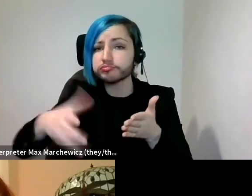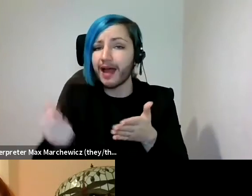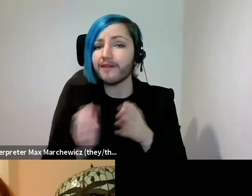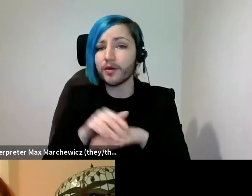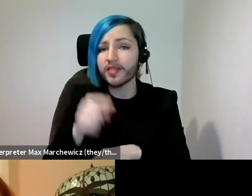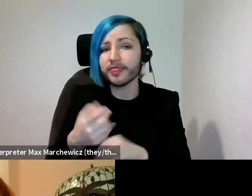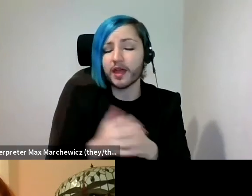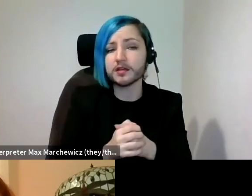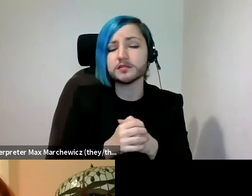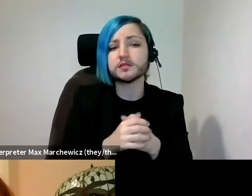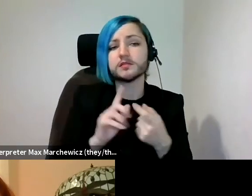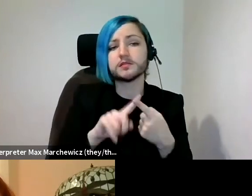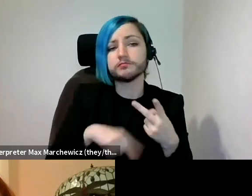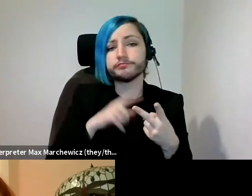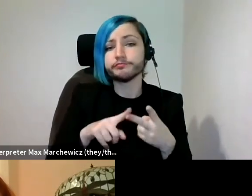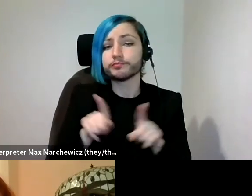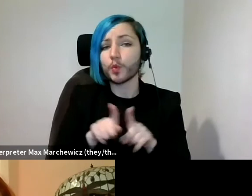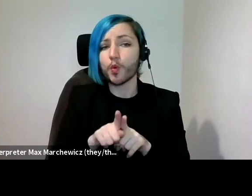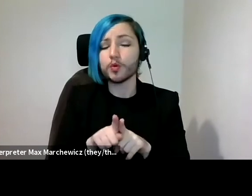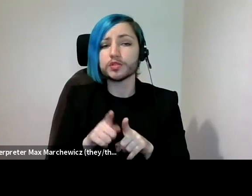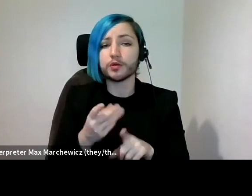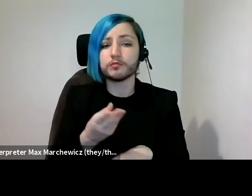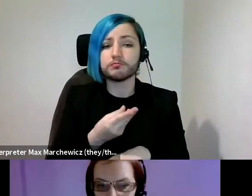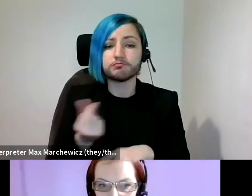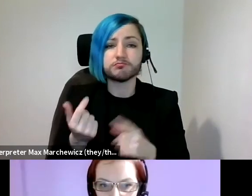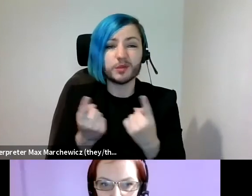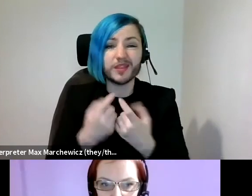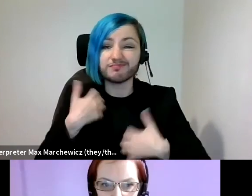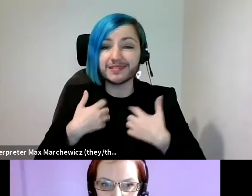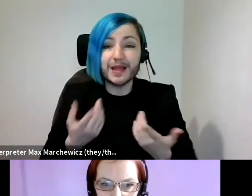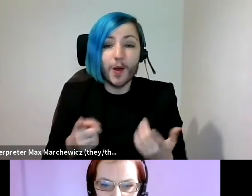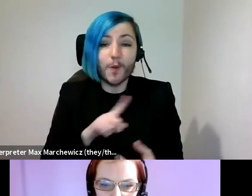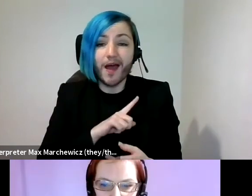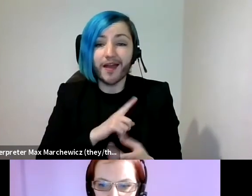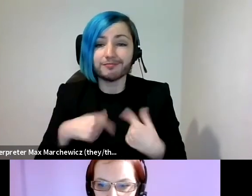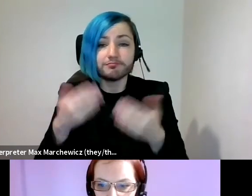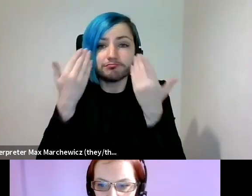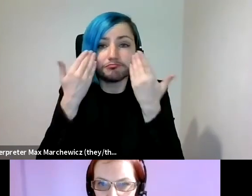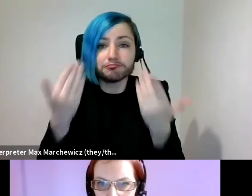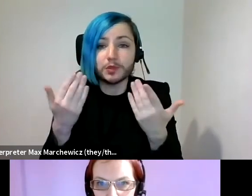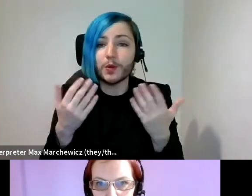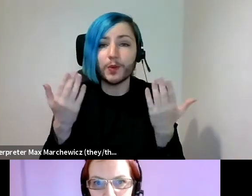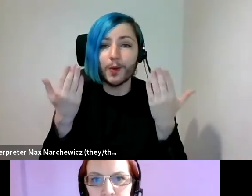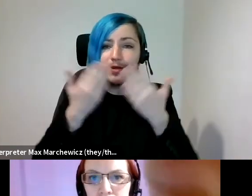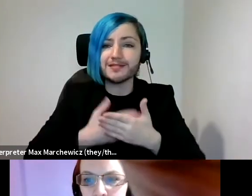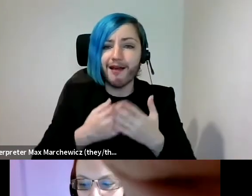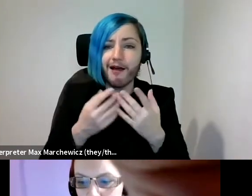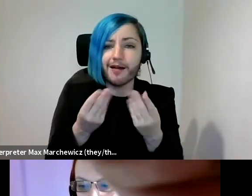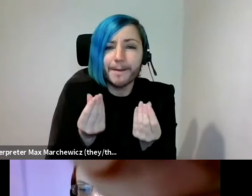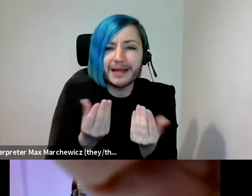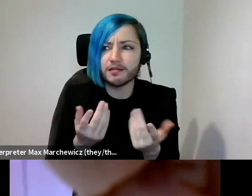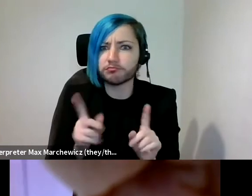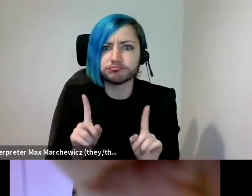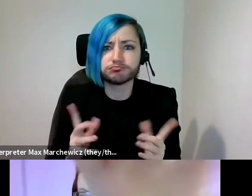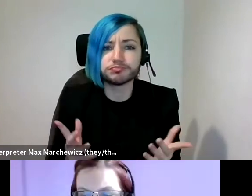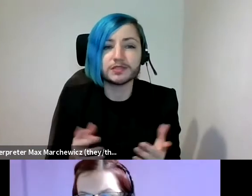there are also interesting aspects of, because we simply don't know what dark matter is. So there's been quite a bit of work looking